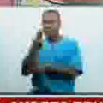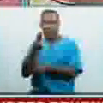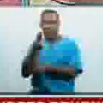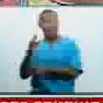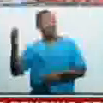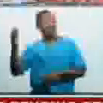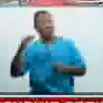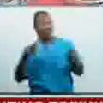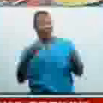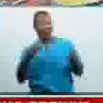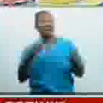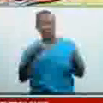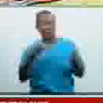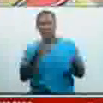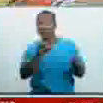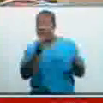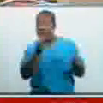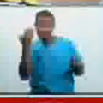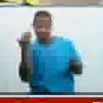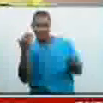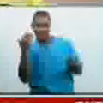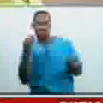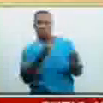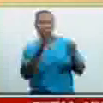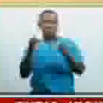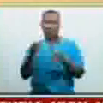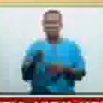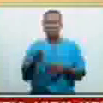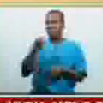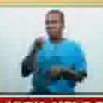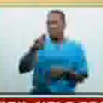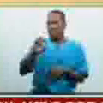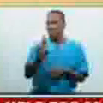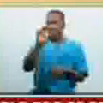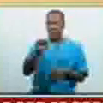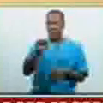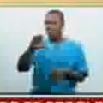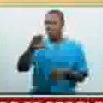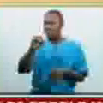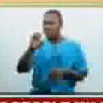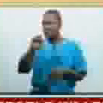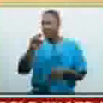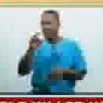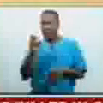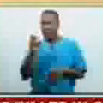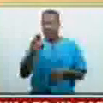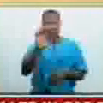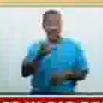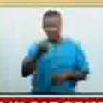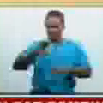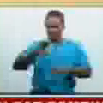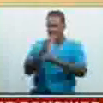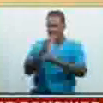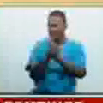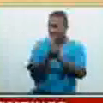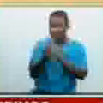Director General, Mr. William Ampemdako, and Dr. Marcus Cuesta, a German musicologist and anthropologist from